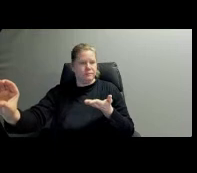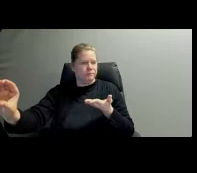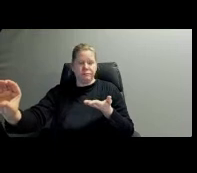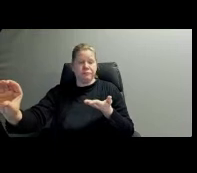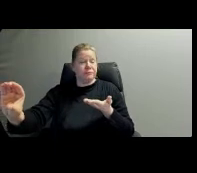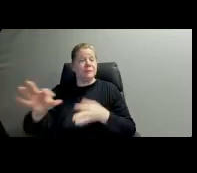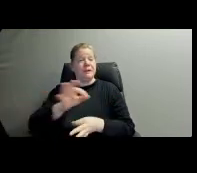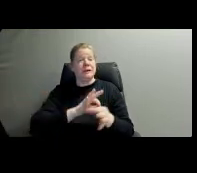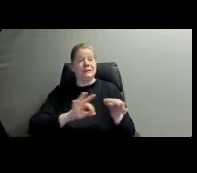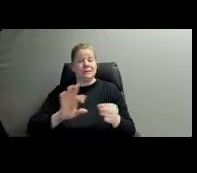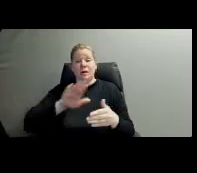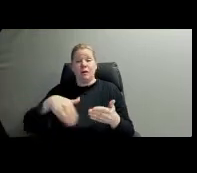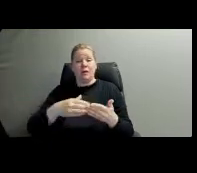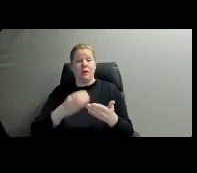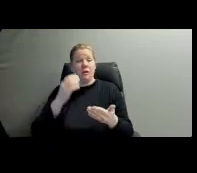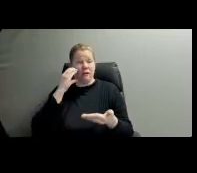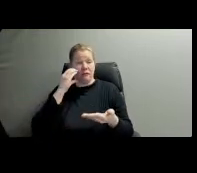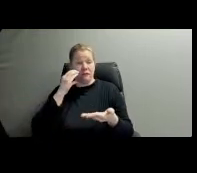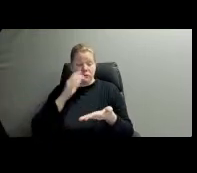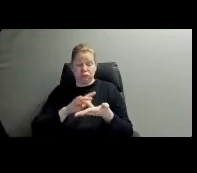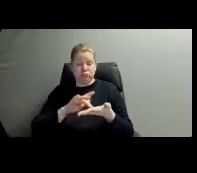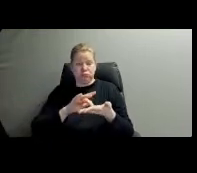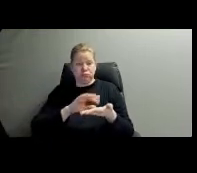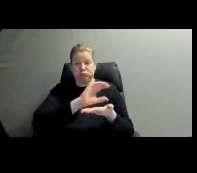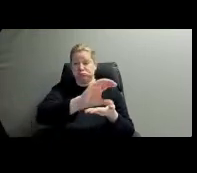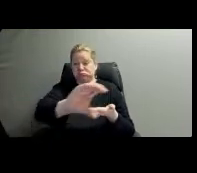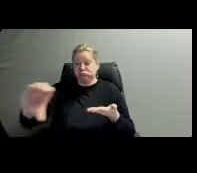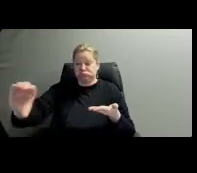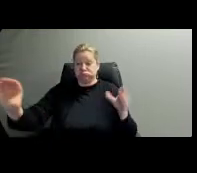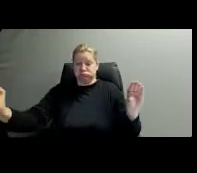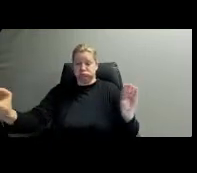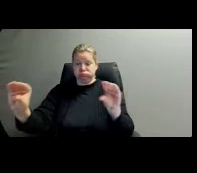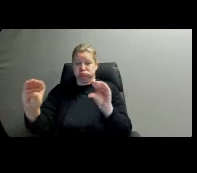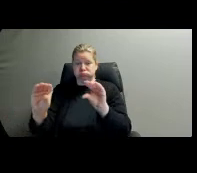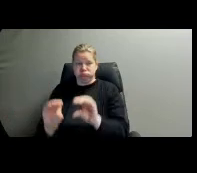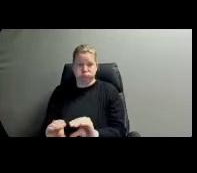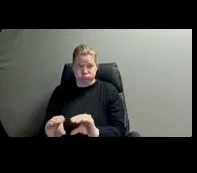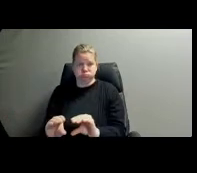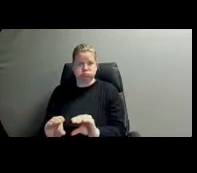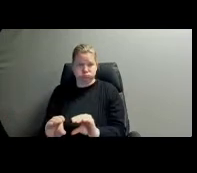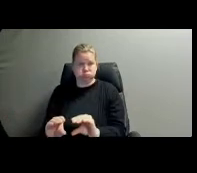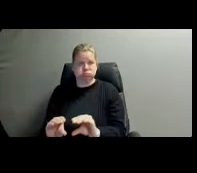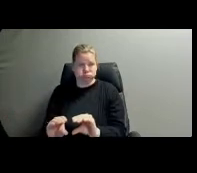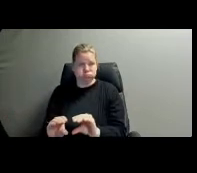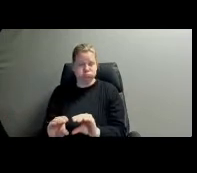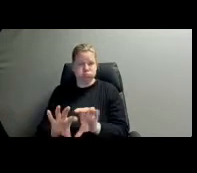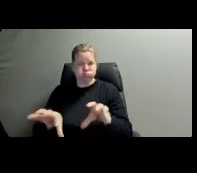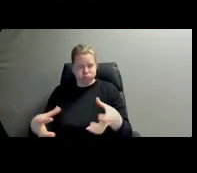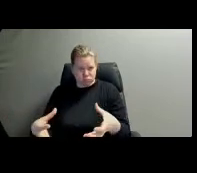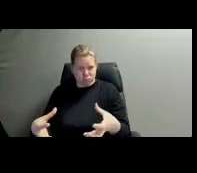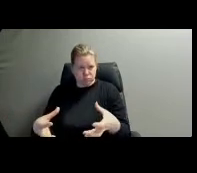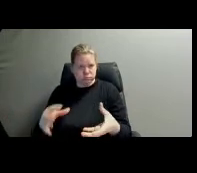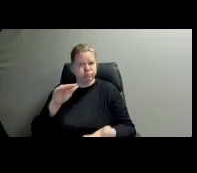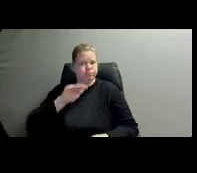is machine learning model training is being decentralized into each and every device of ours. So